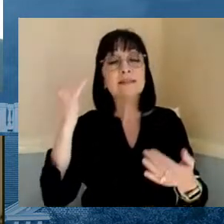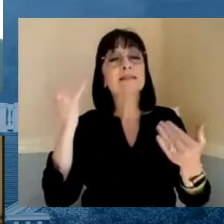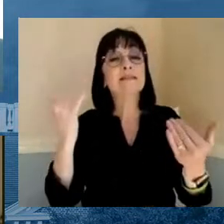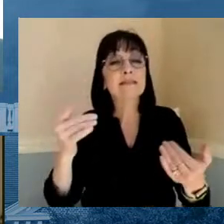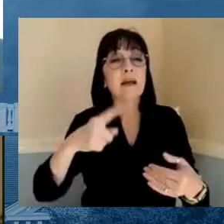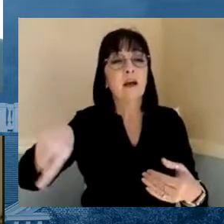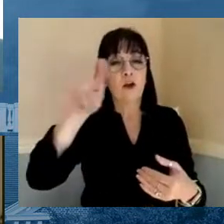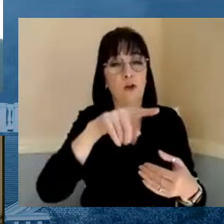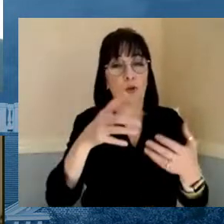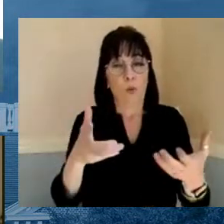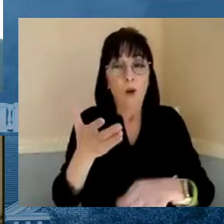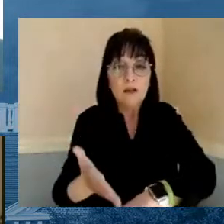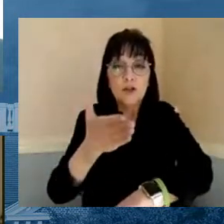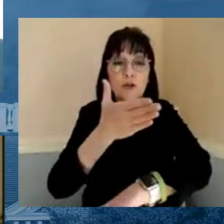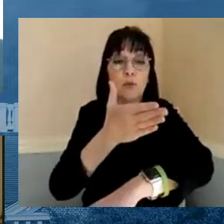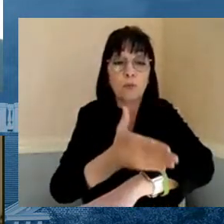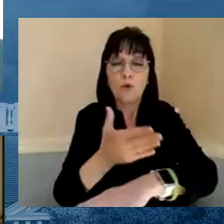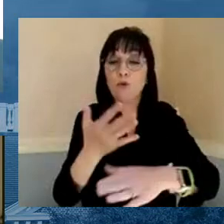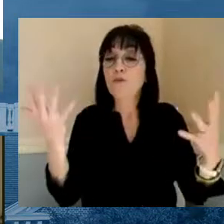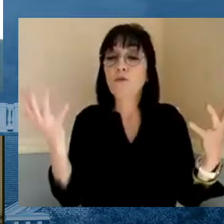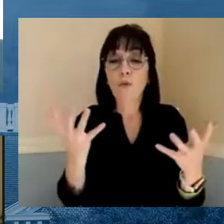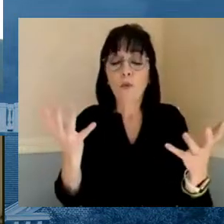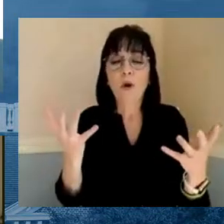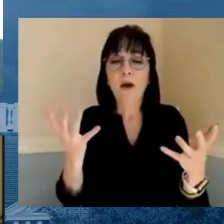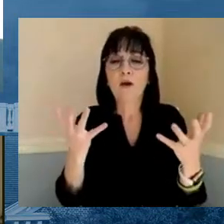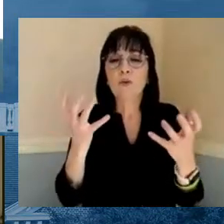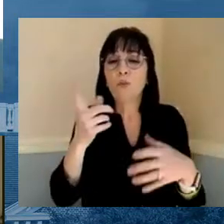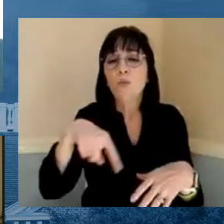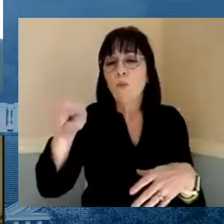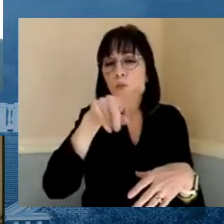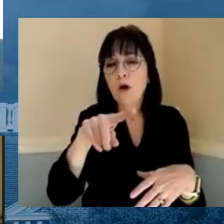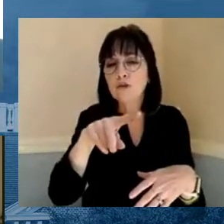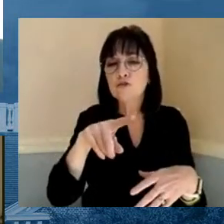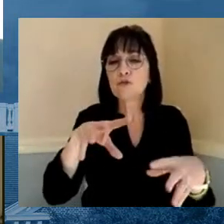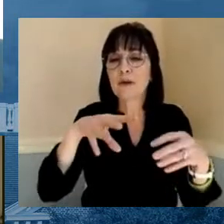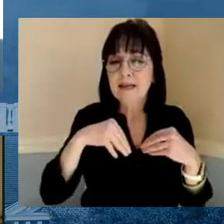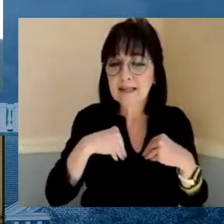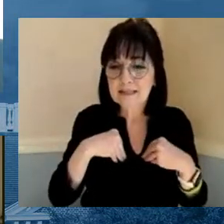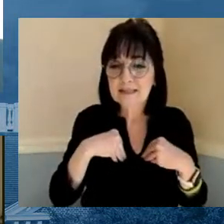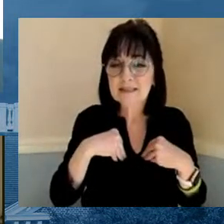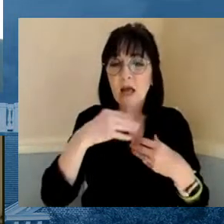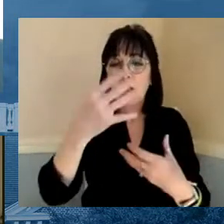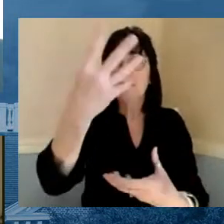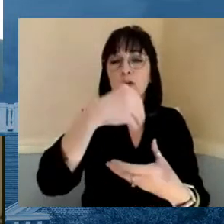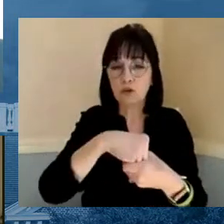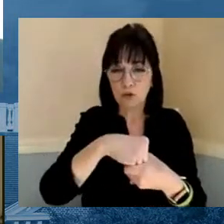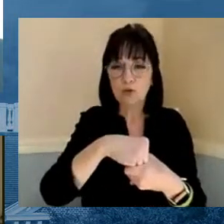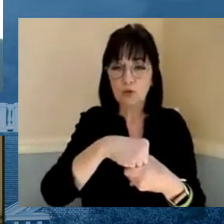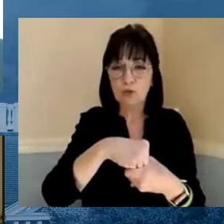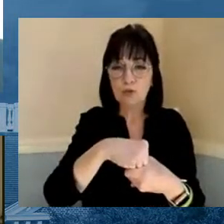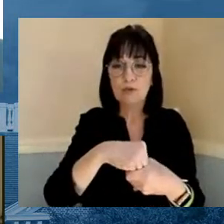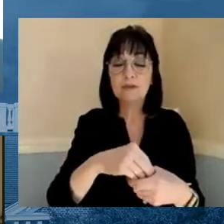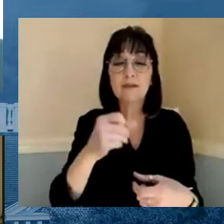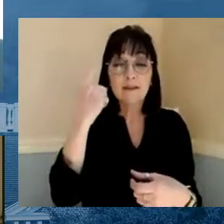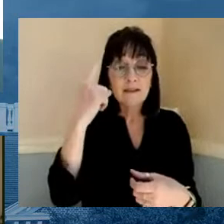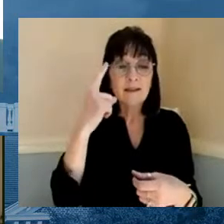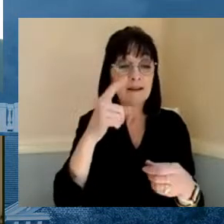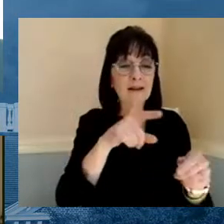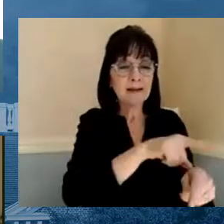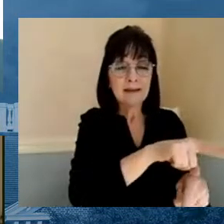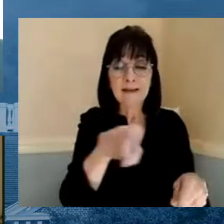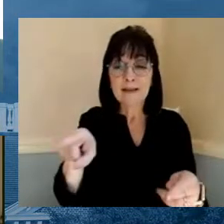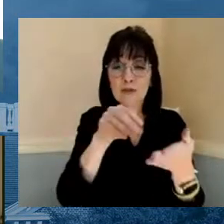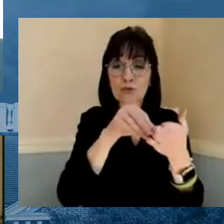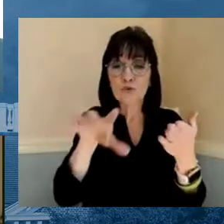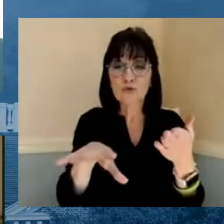as or even more successful as their neurotypical peers. Through the tireless work of self-advocates, parents, educators,